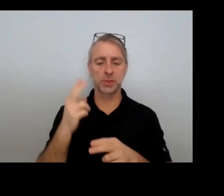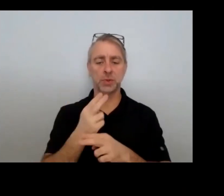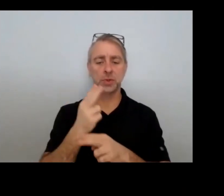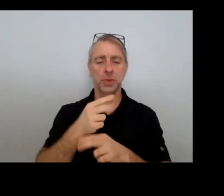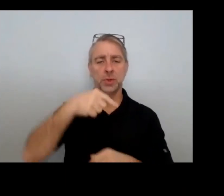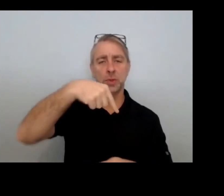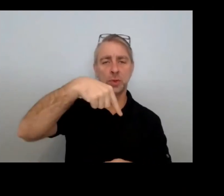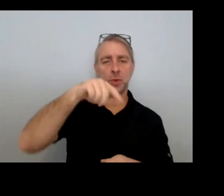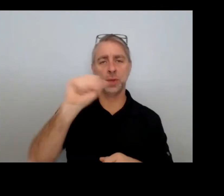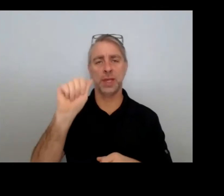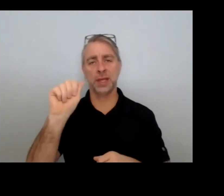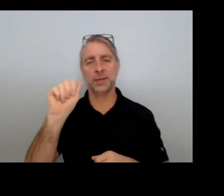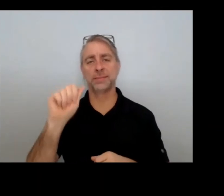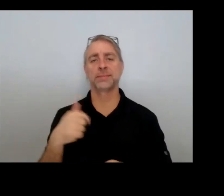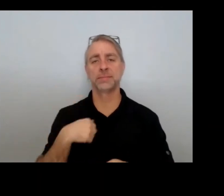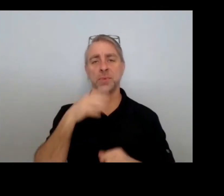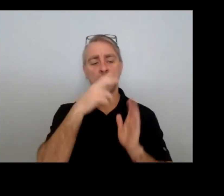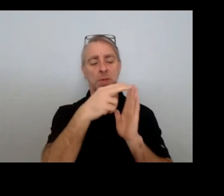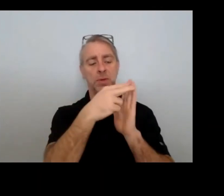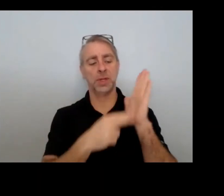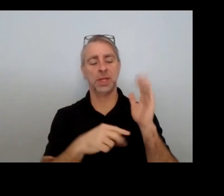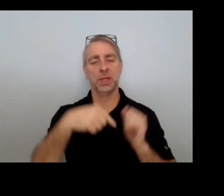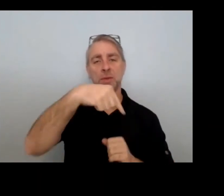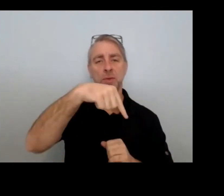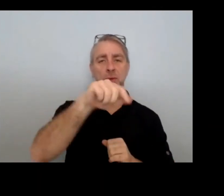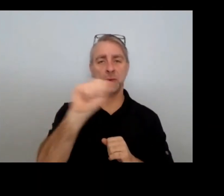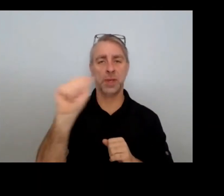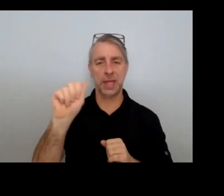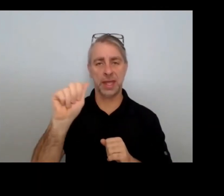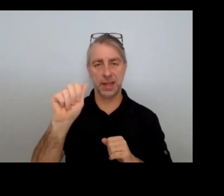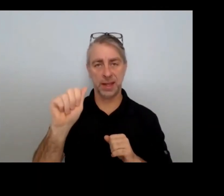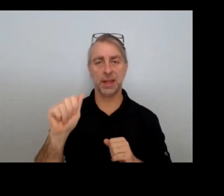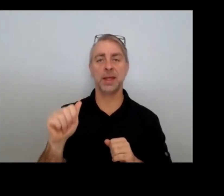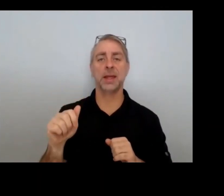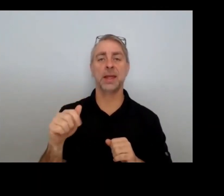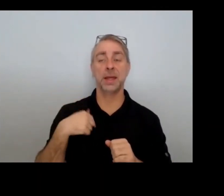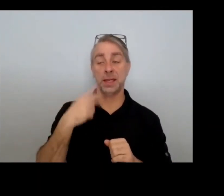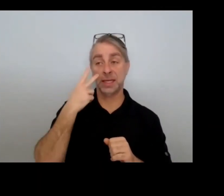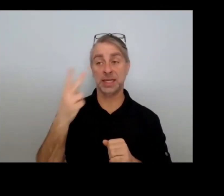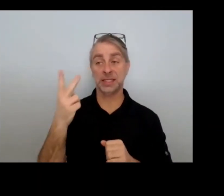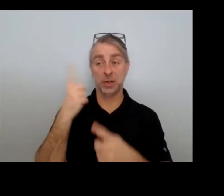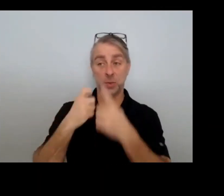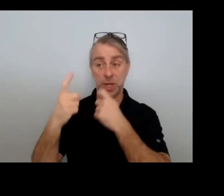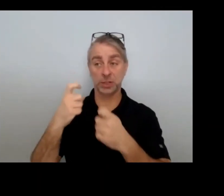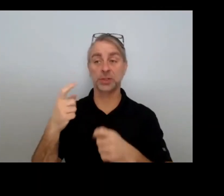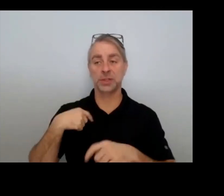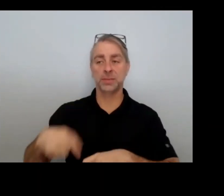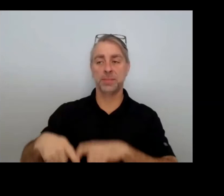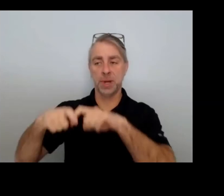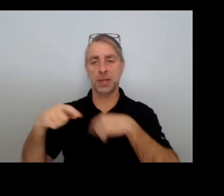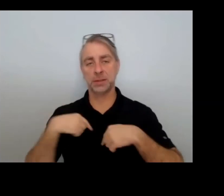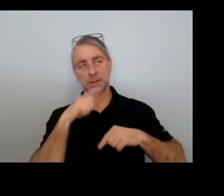at designated times going through that and asking some of your questions to our instructors.